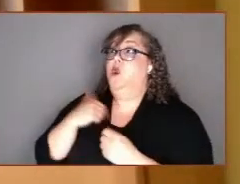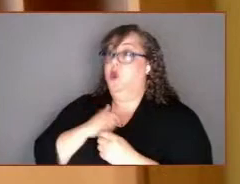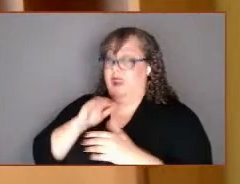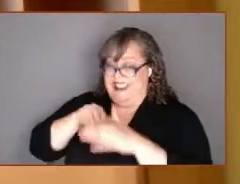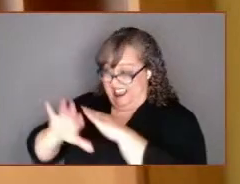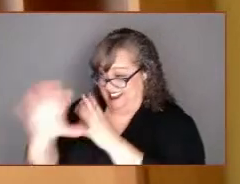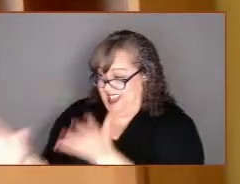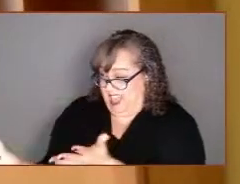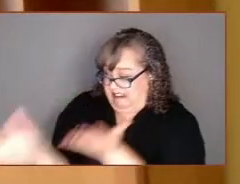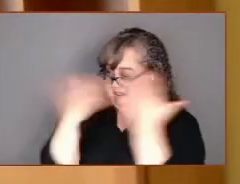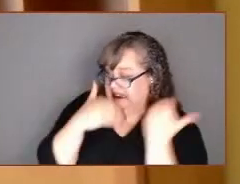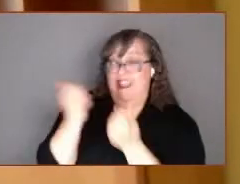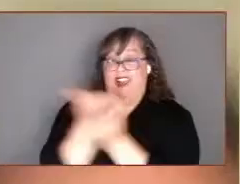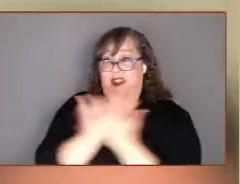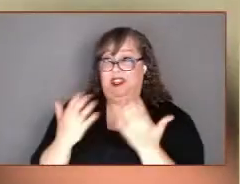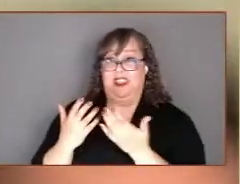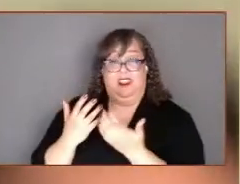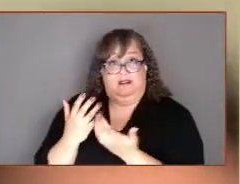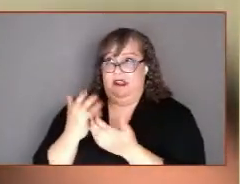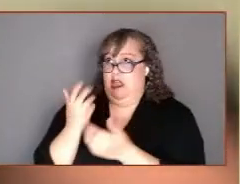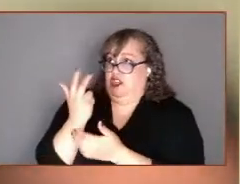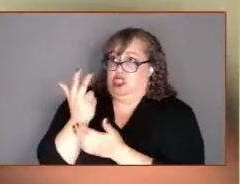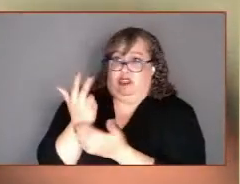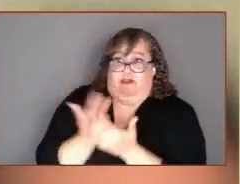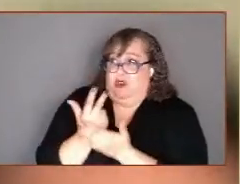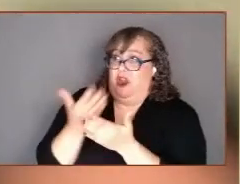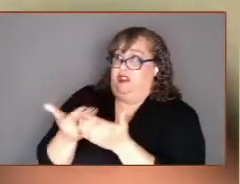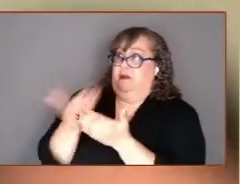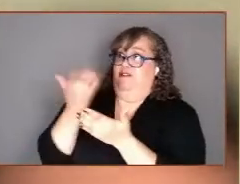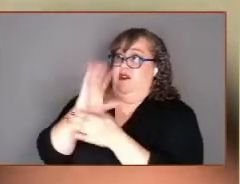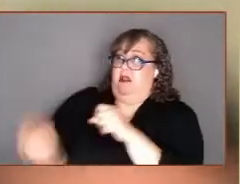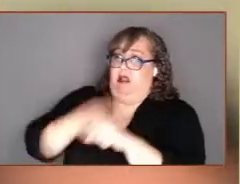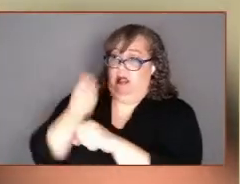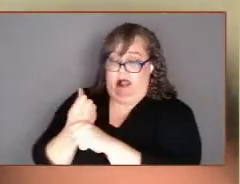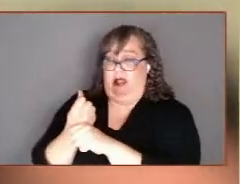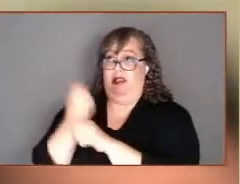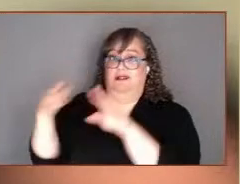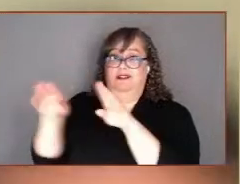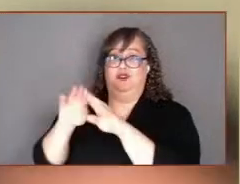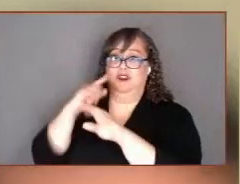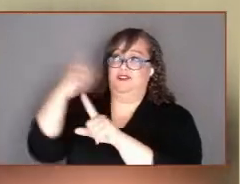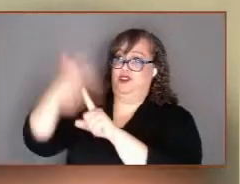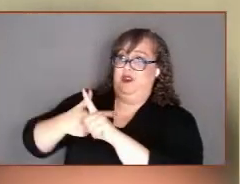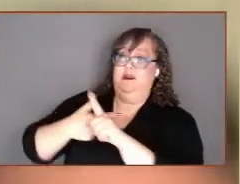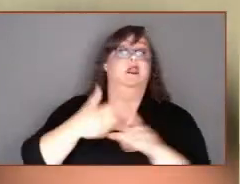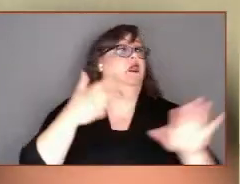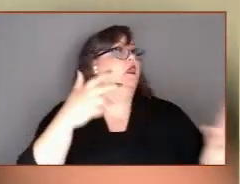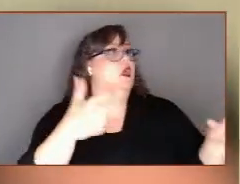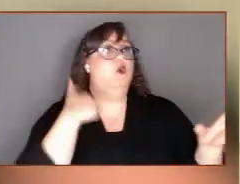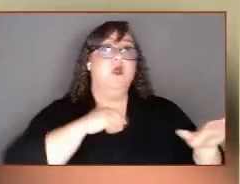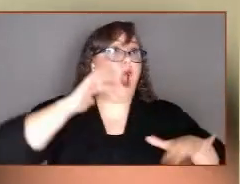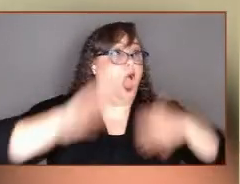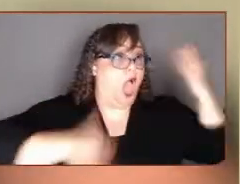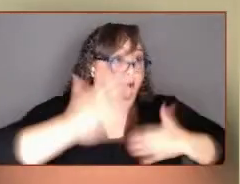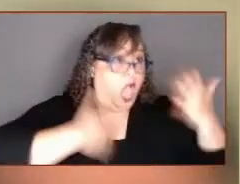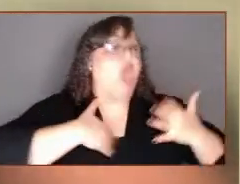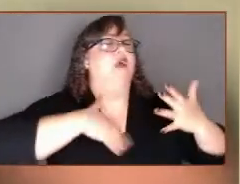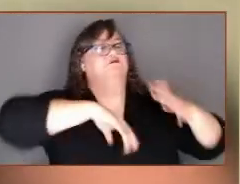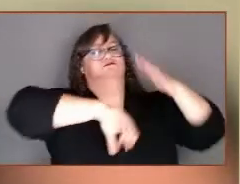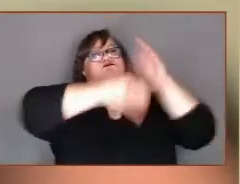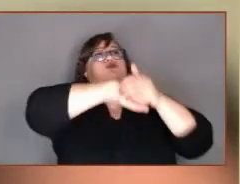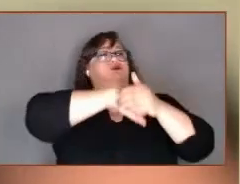locked the doors for 3 months. I don't want to sugarcoat anything. Obviously, we lost the full head of steam that we had. We hit that brick wall of